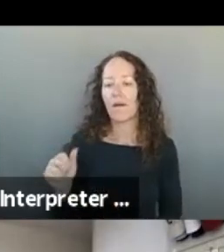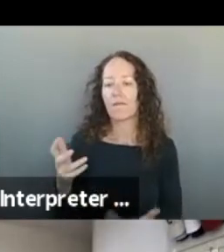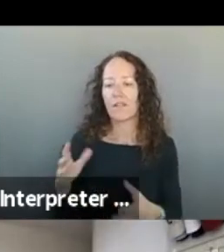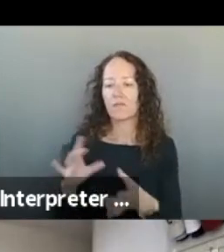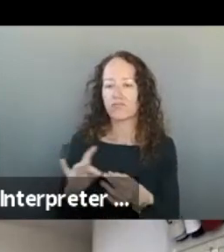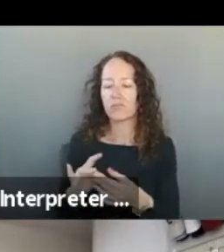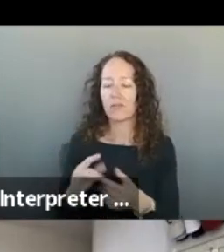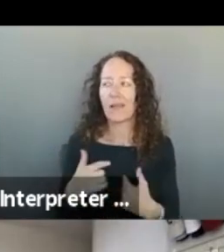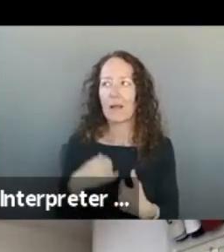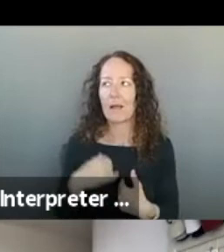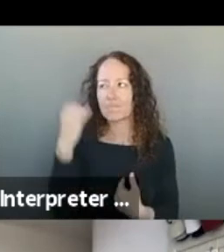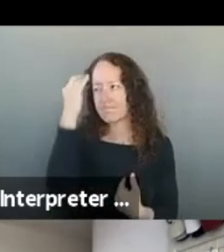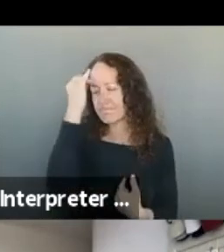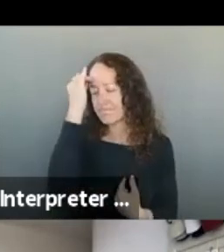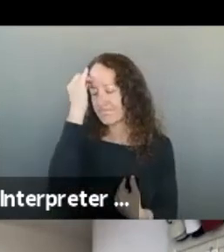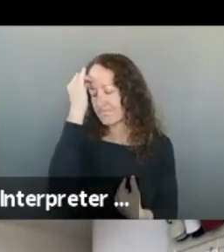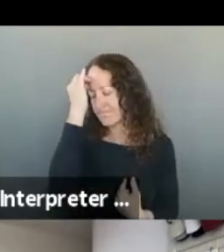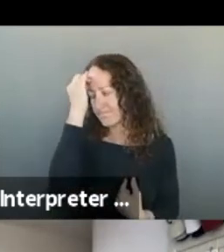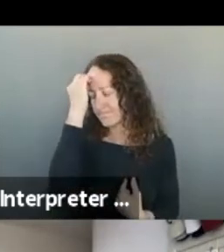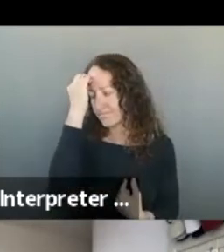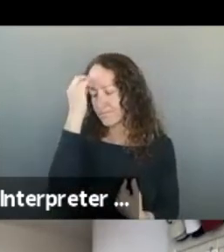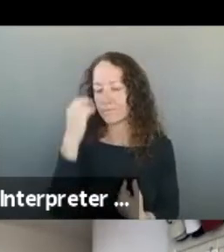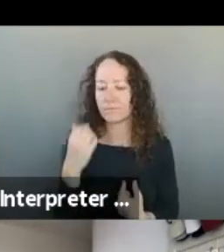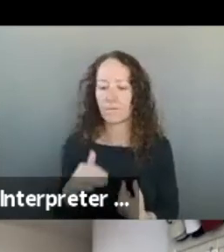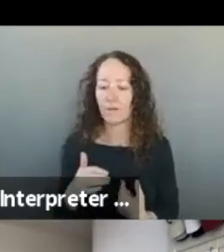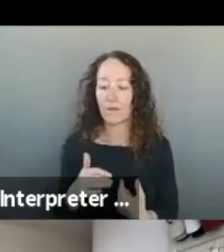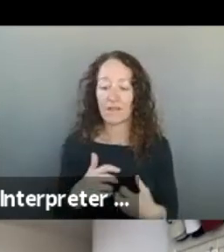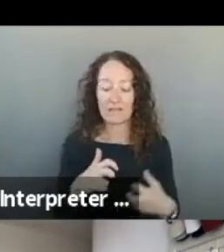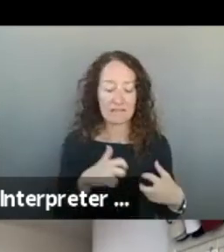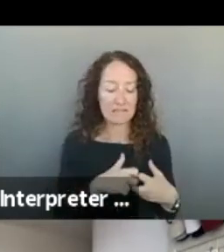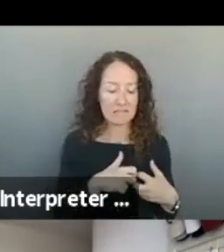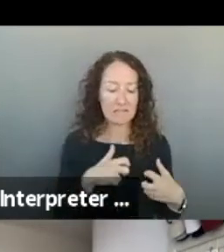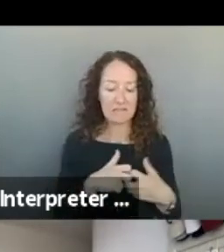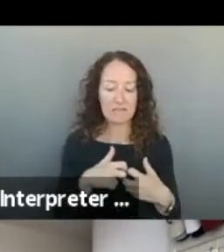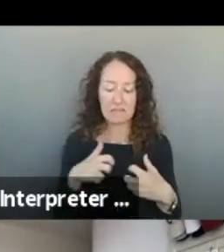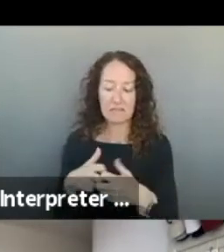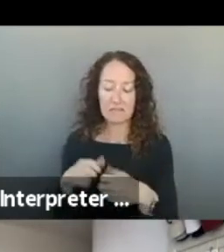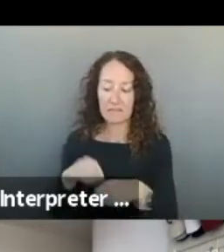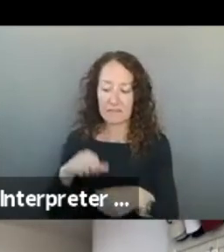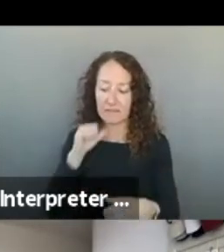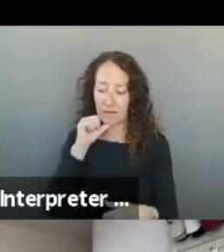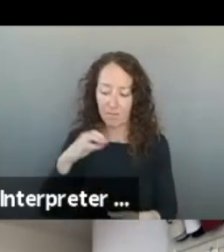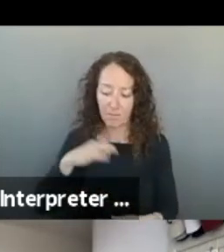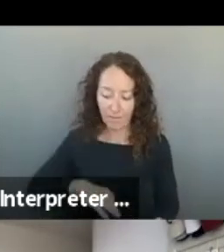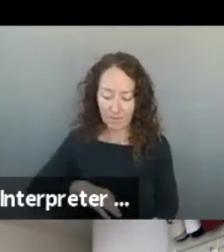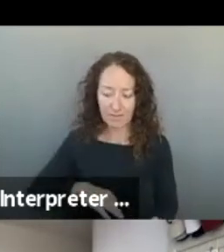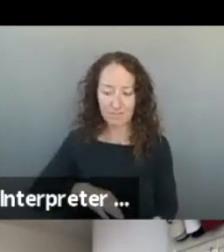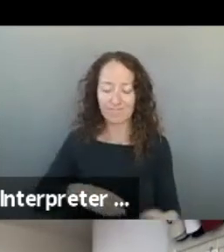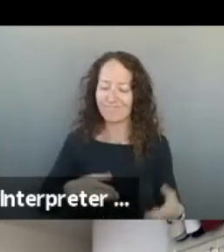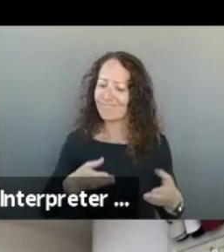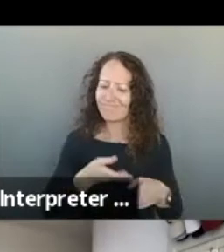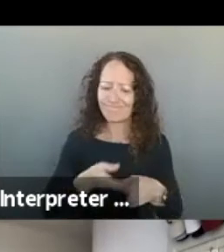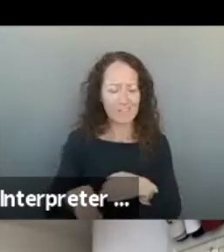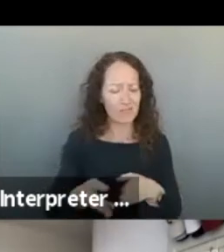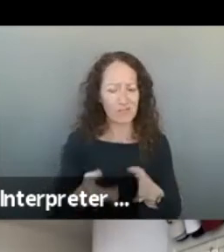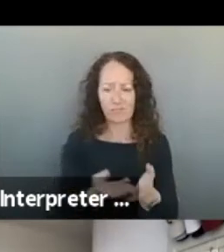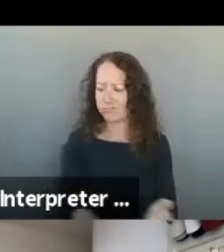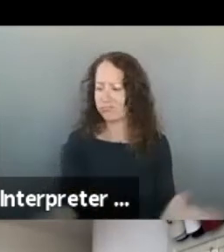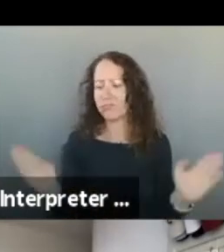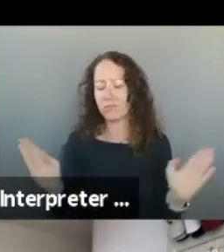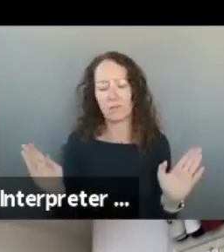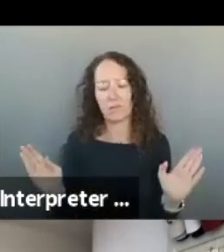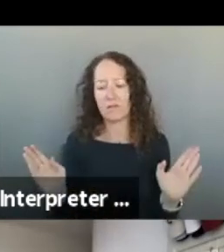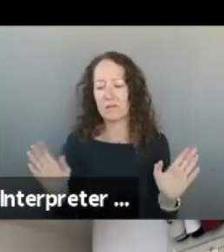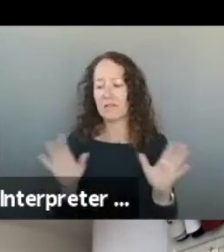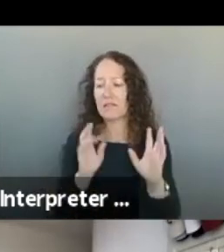industry, it's industry-wide, right? Like in terms of the issues with 501c3s, how we fundraise, how